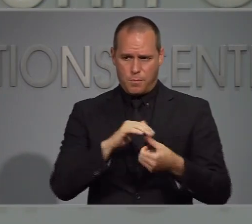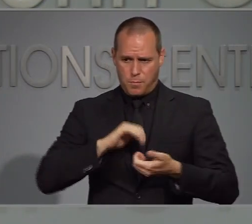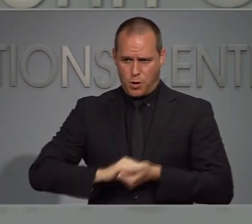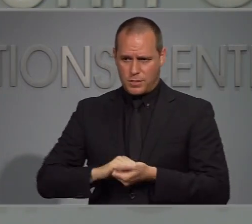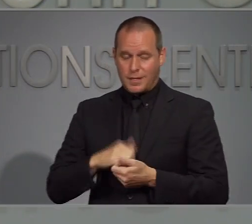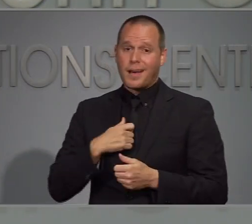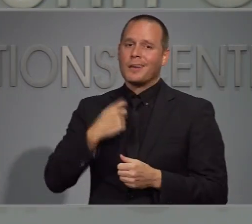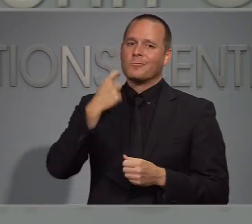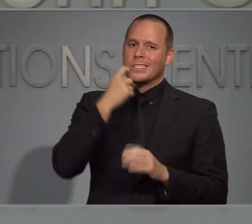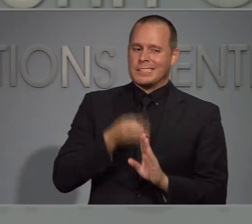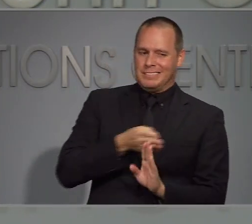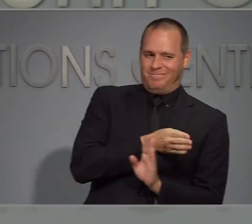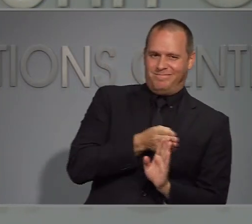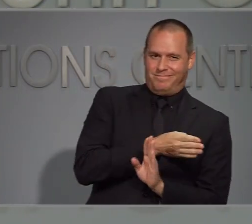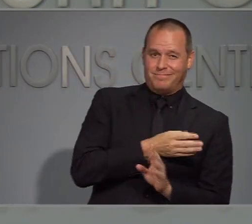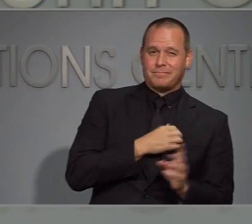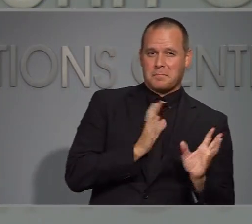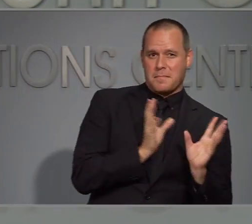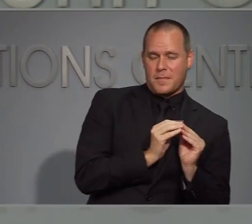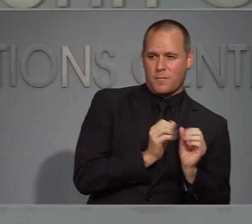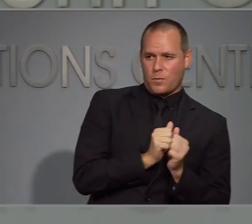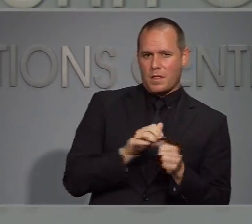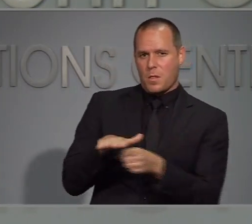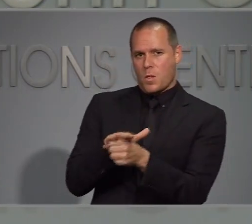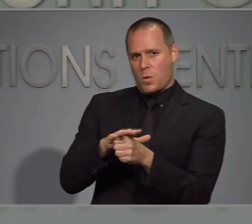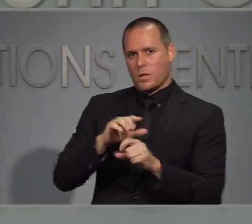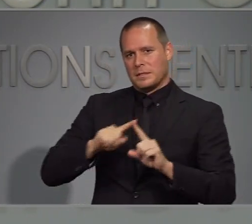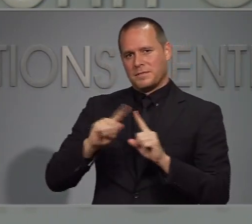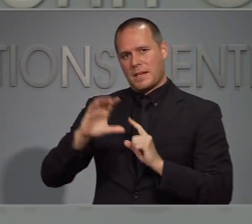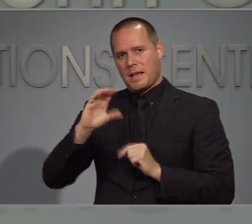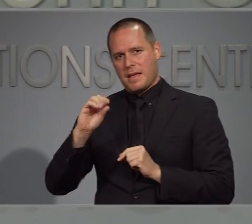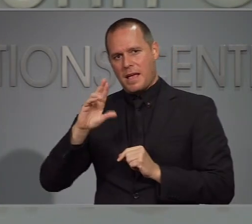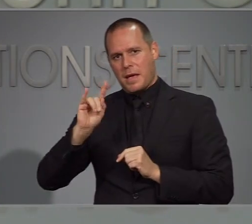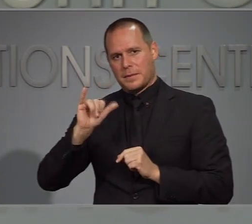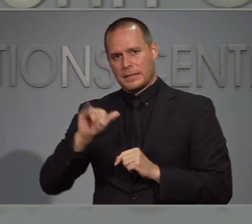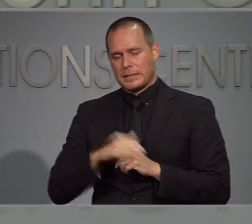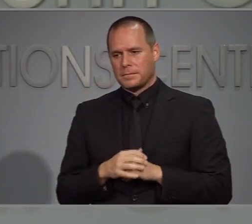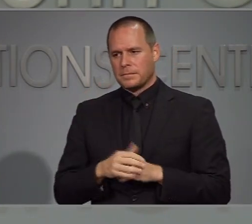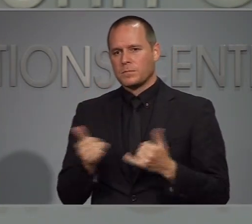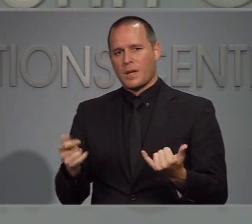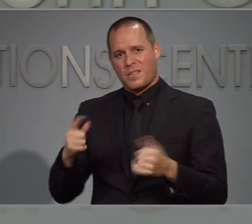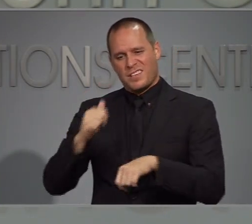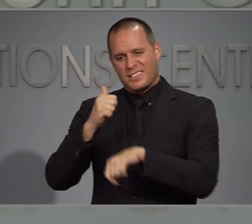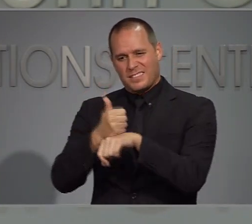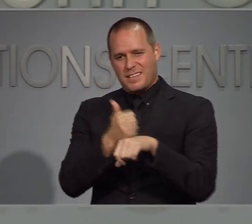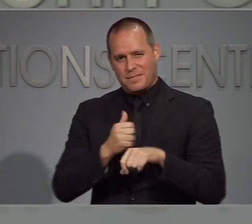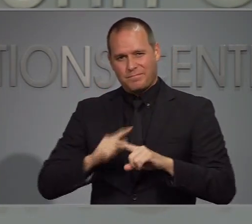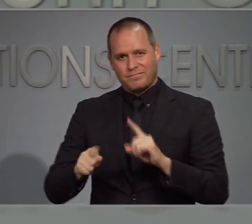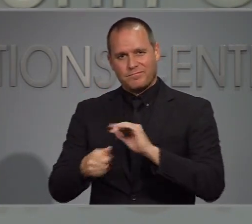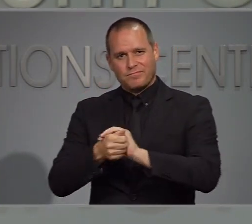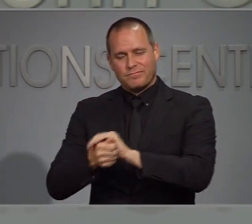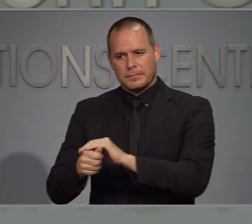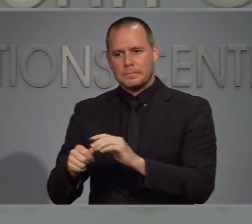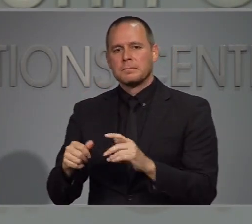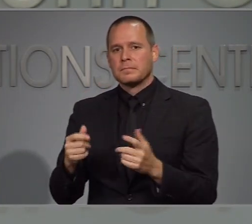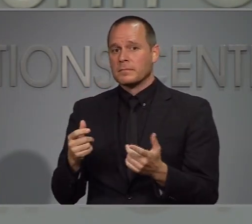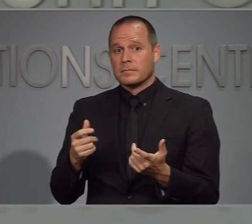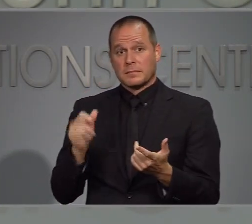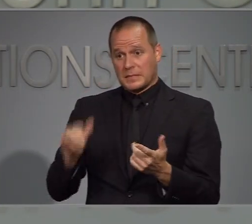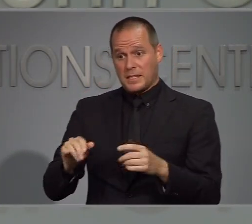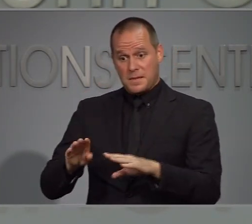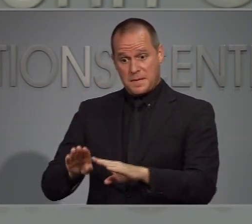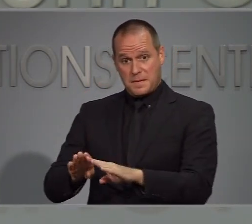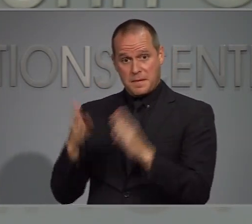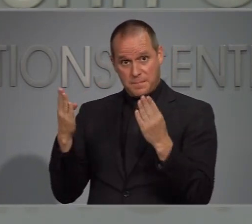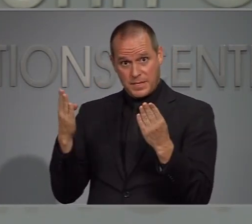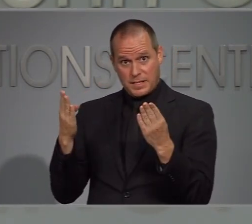some conference calls with our local counties. They're in the process of setting up shelters, and what they'll do when those shelters